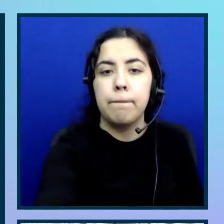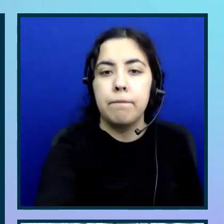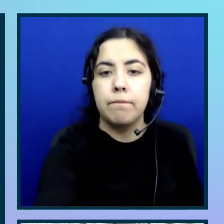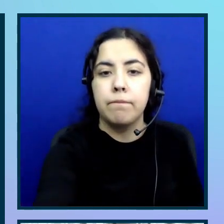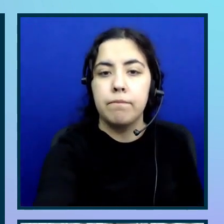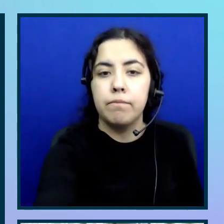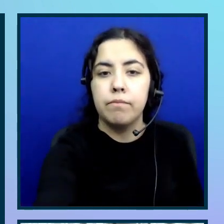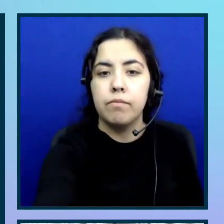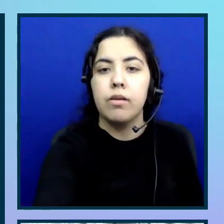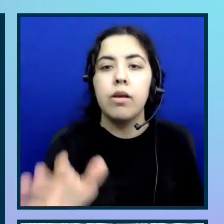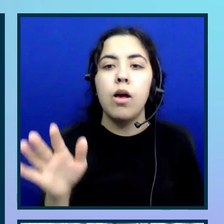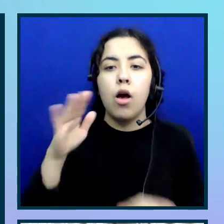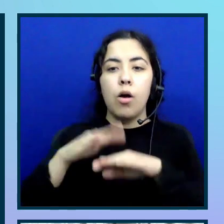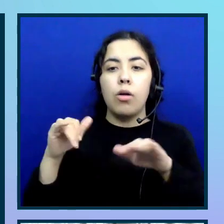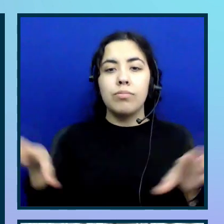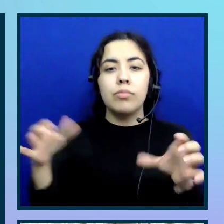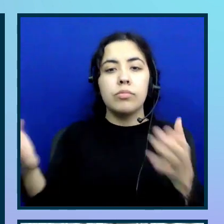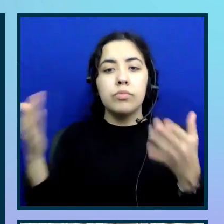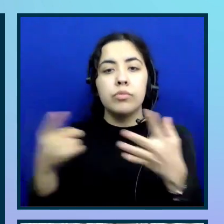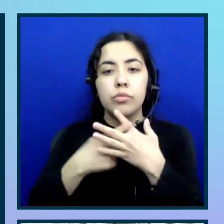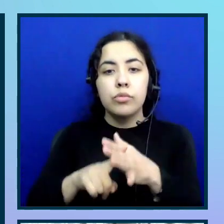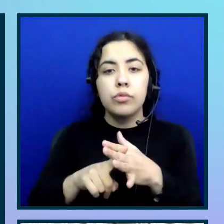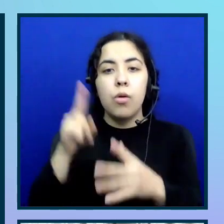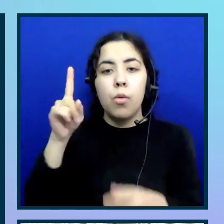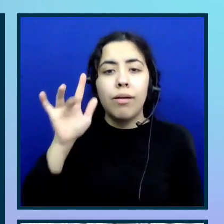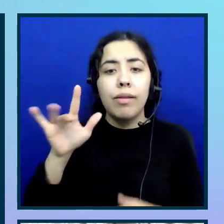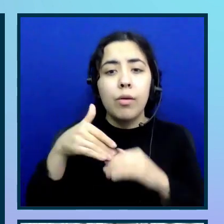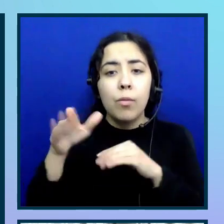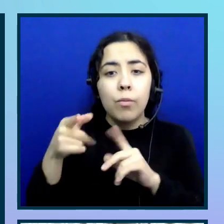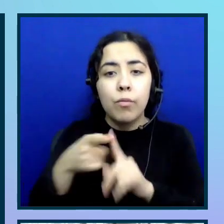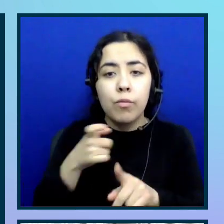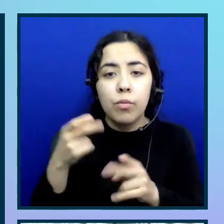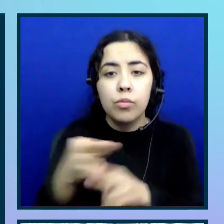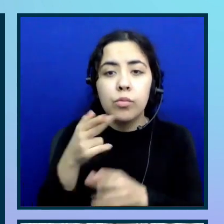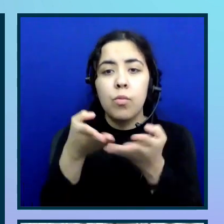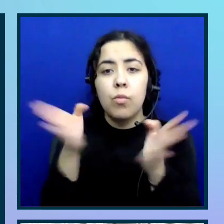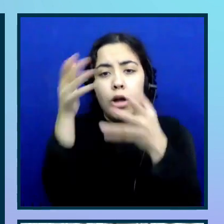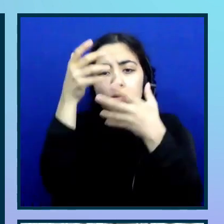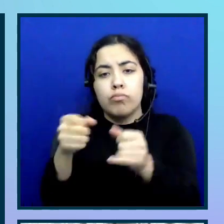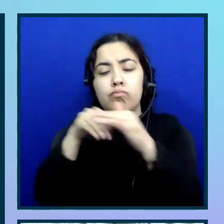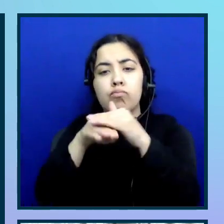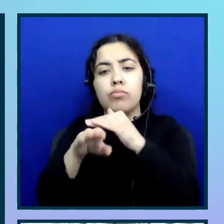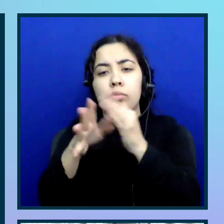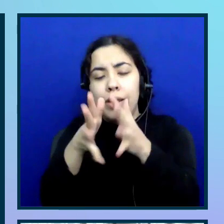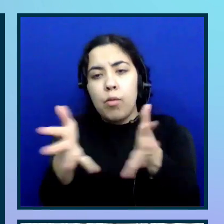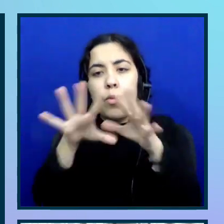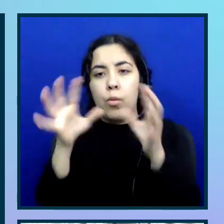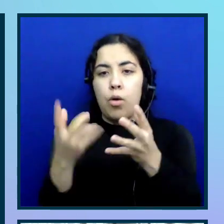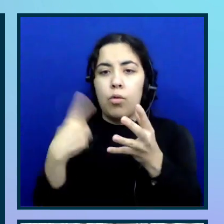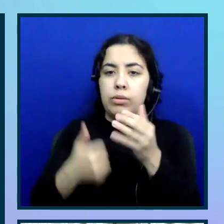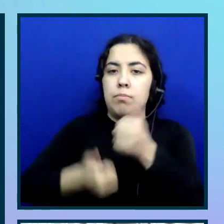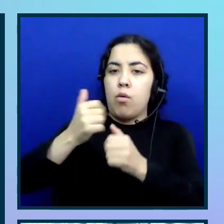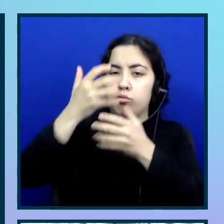get started, one click away from scanning your site with the most widely used trusted accessibility tool in the world. And this is about, again, shorting the